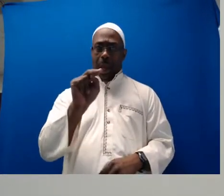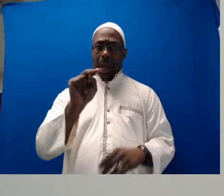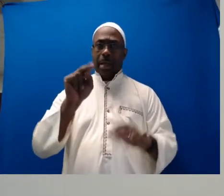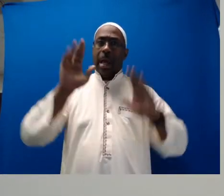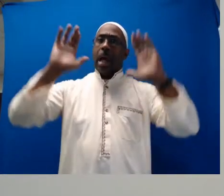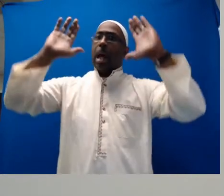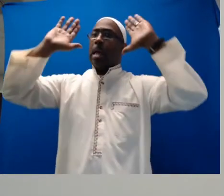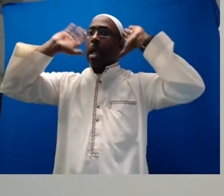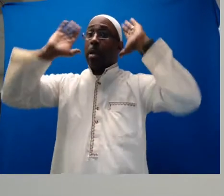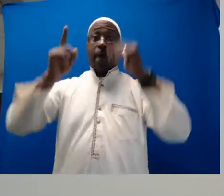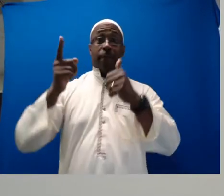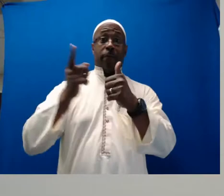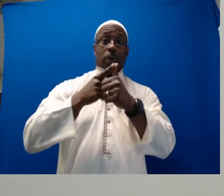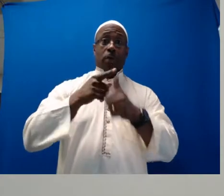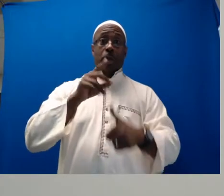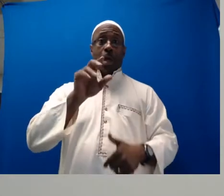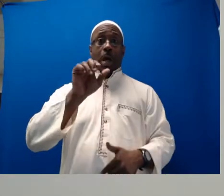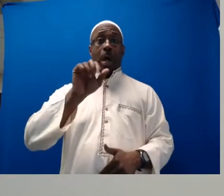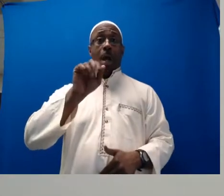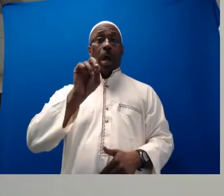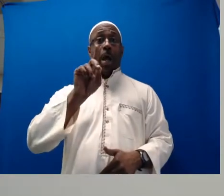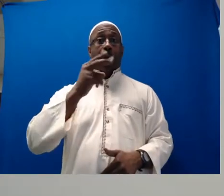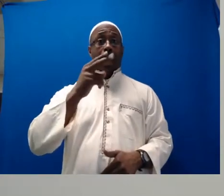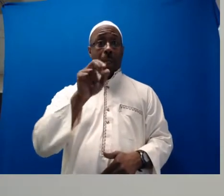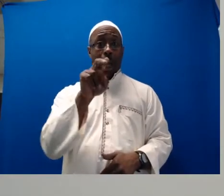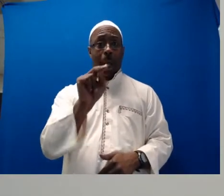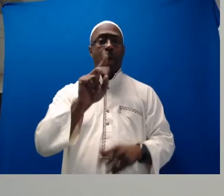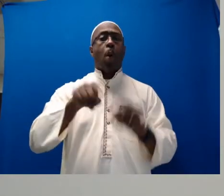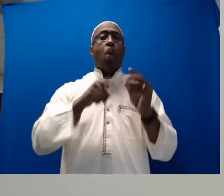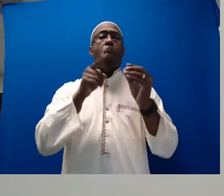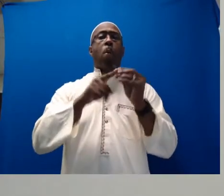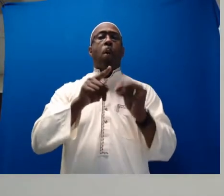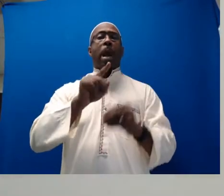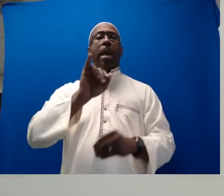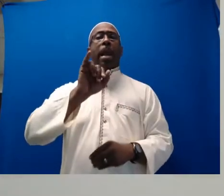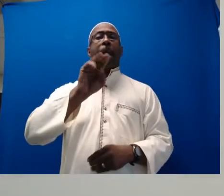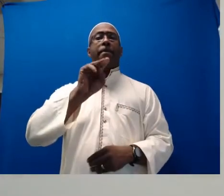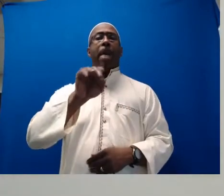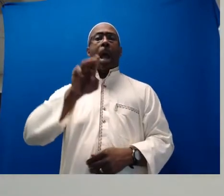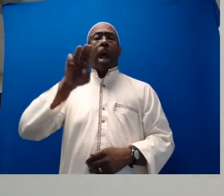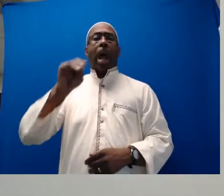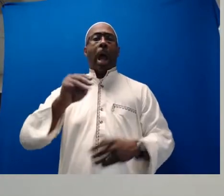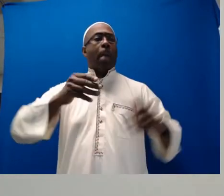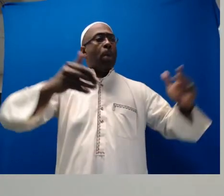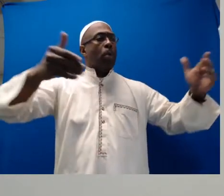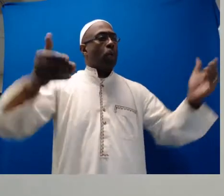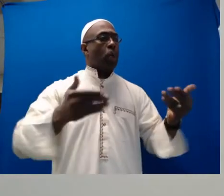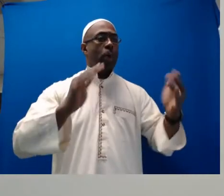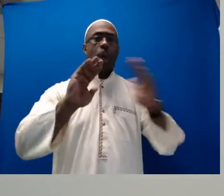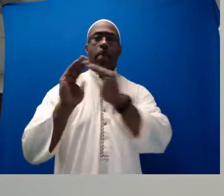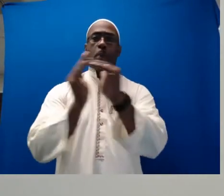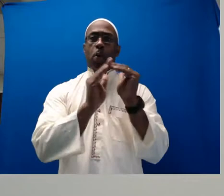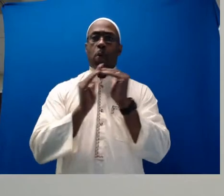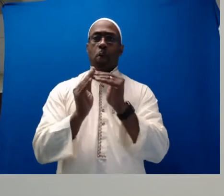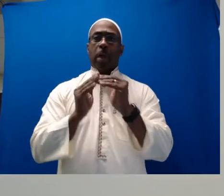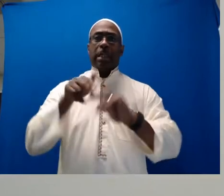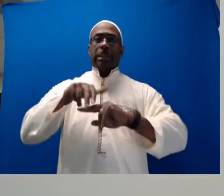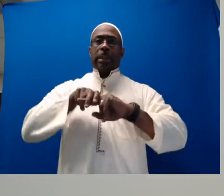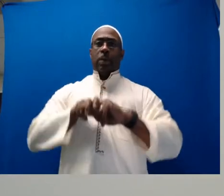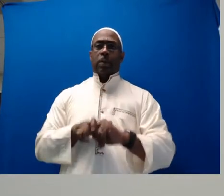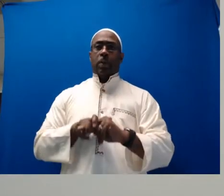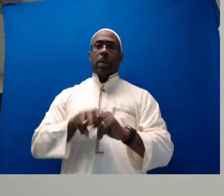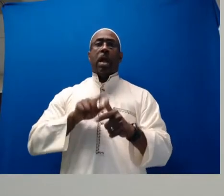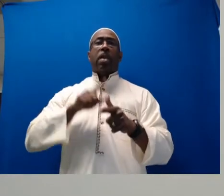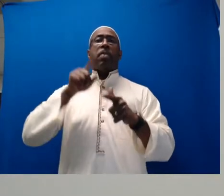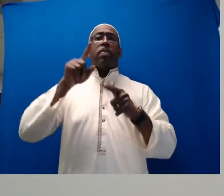So the first adhan is when the imam basically greets the jama'ah and then sits down. And then after that